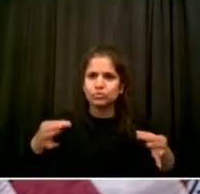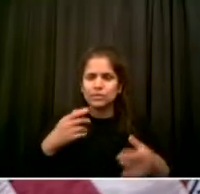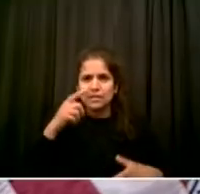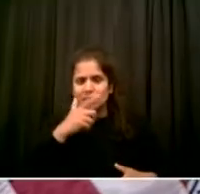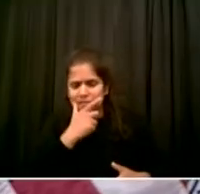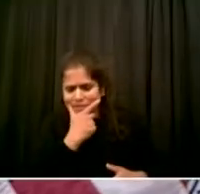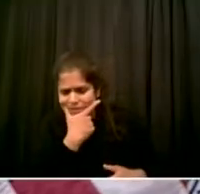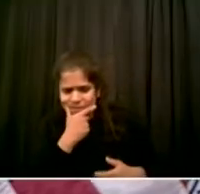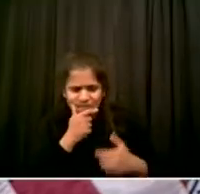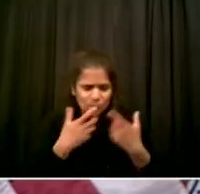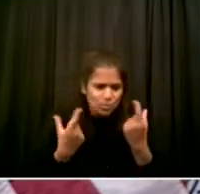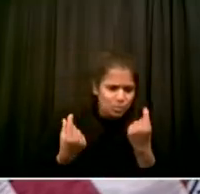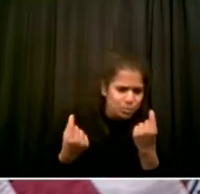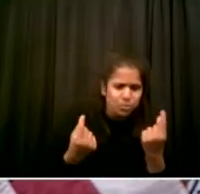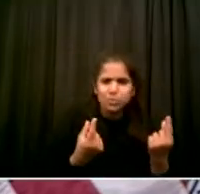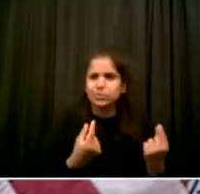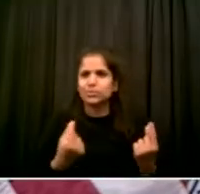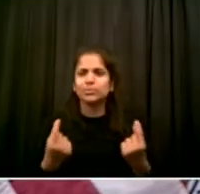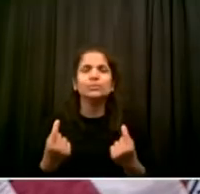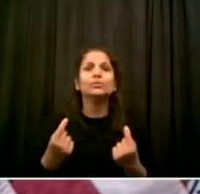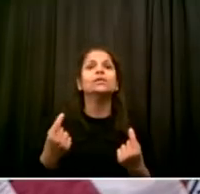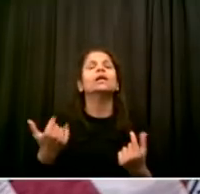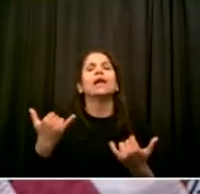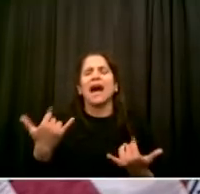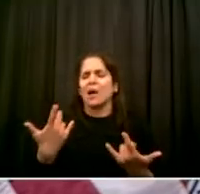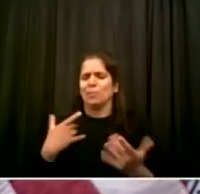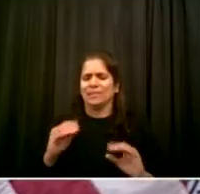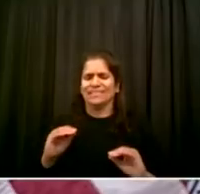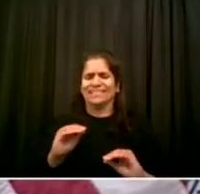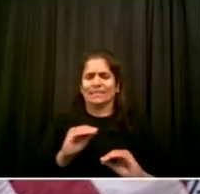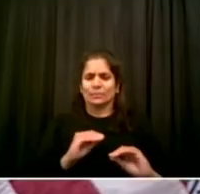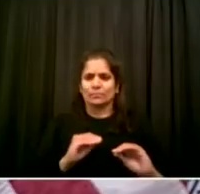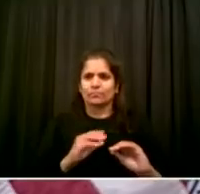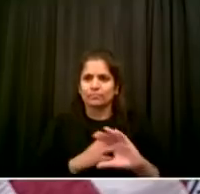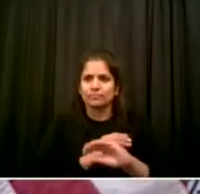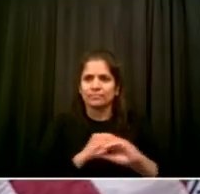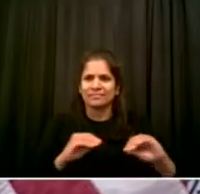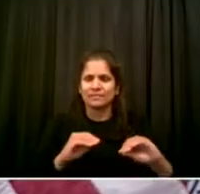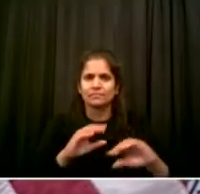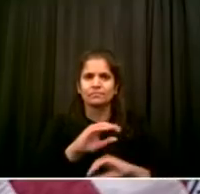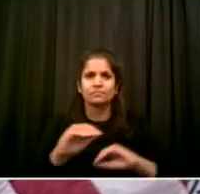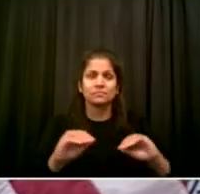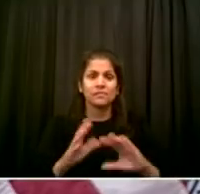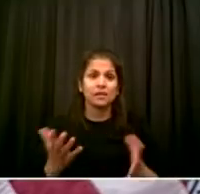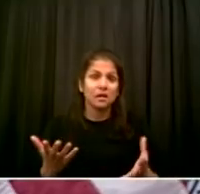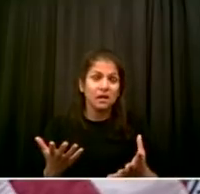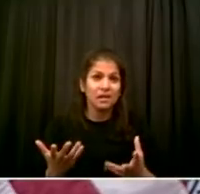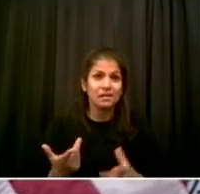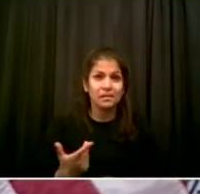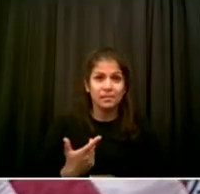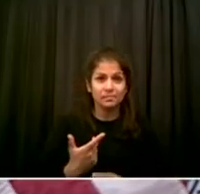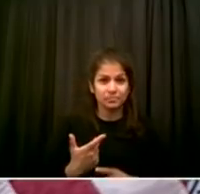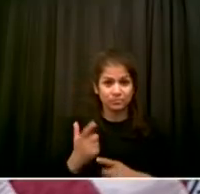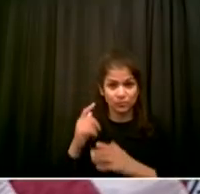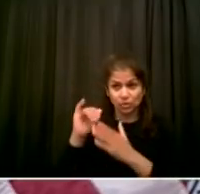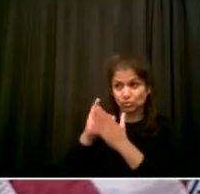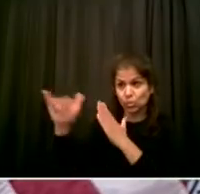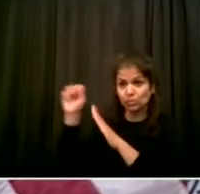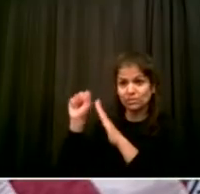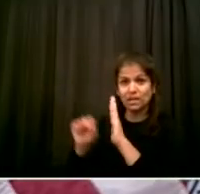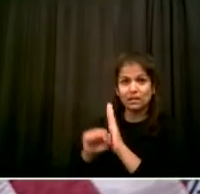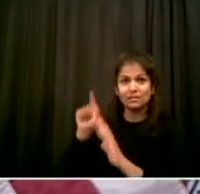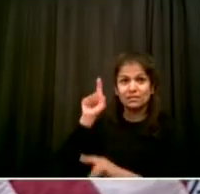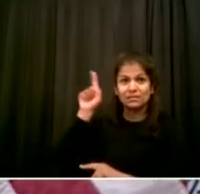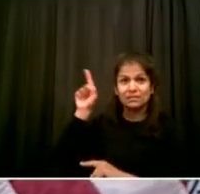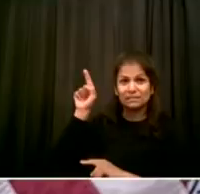government isn't there for us. If we're going to maintain basic services here in the city, we need some capacity to borrow. After